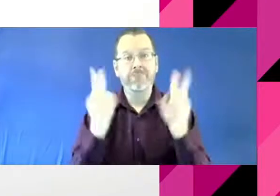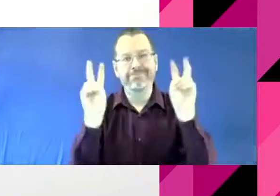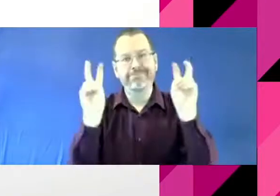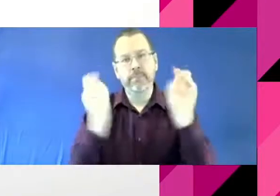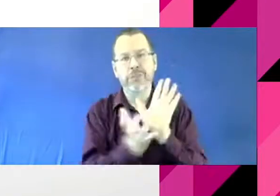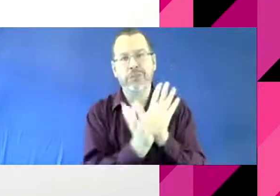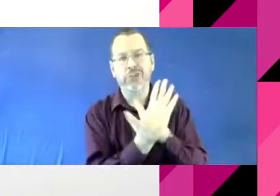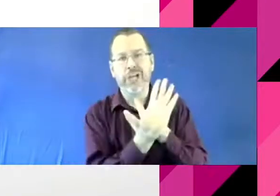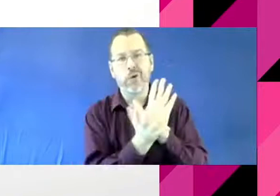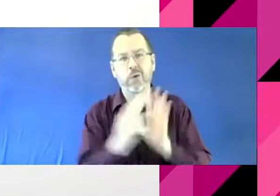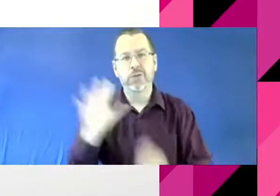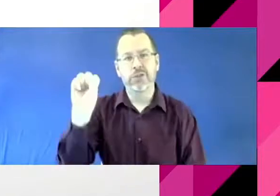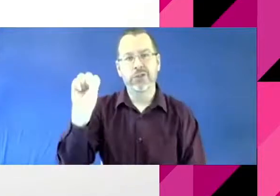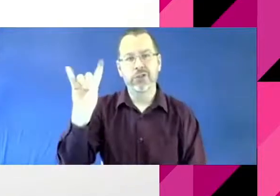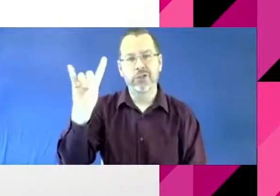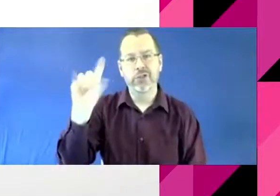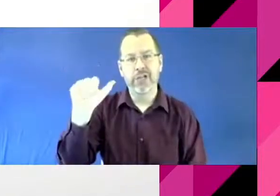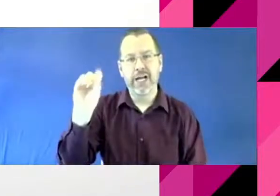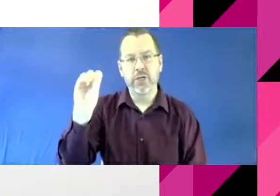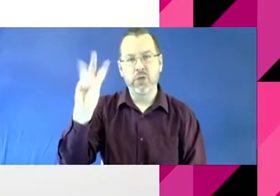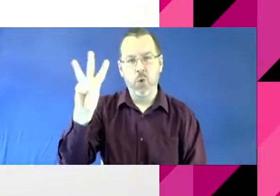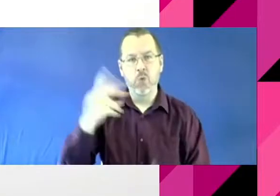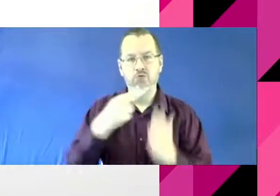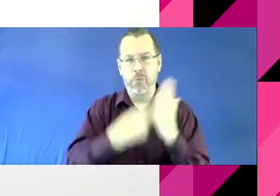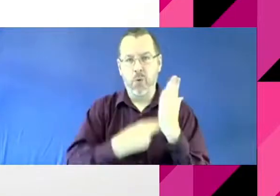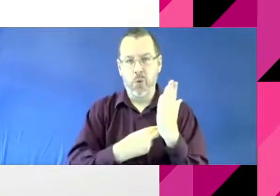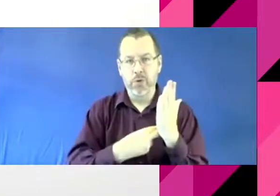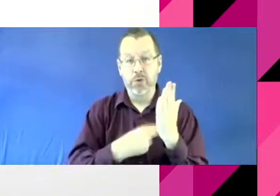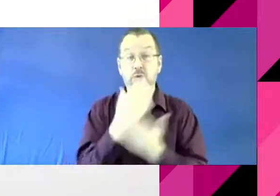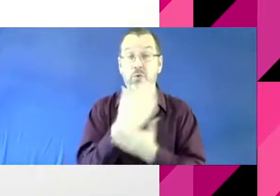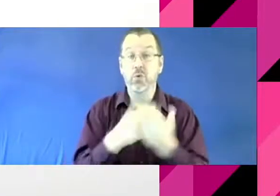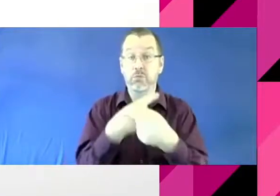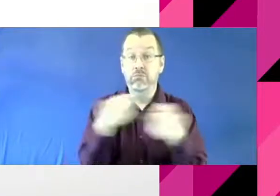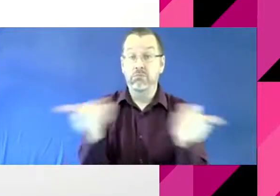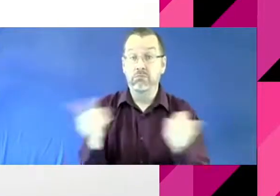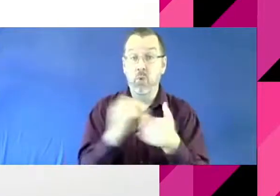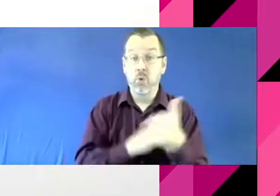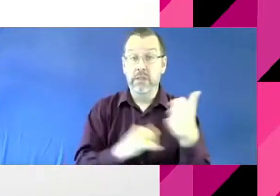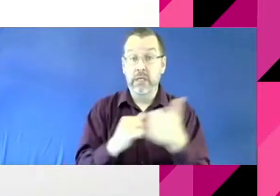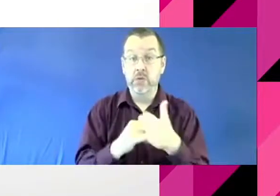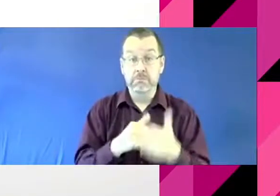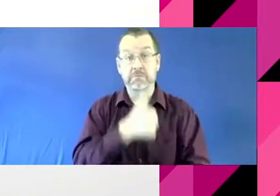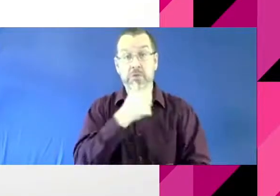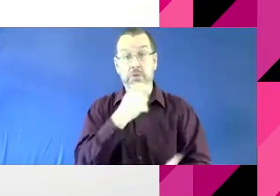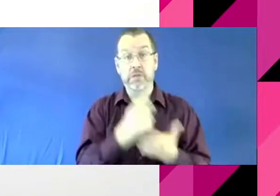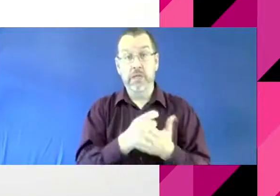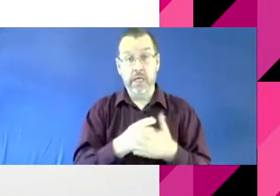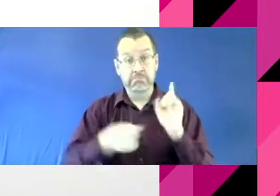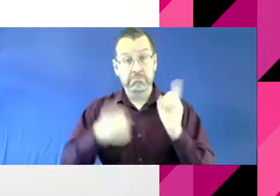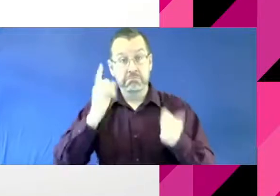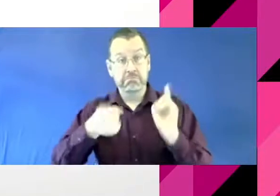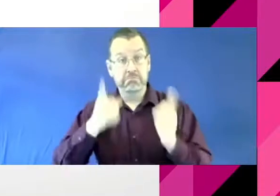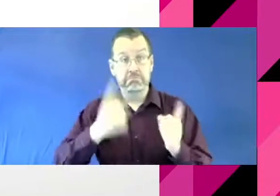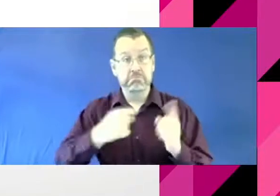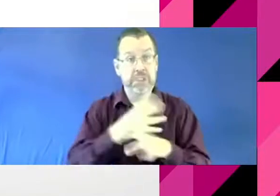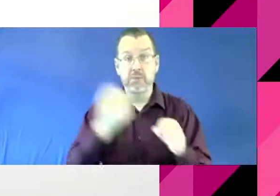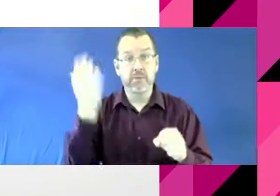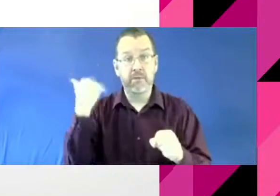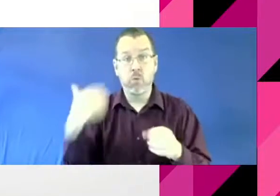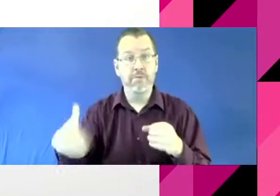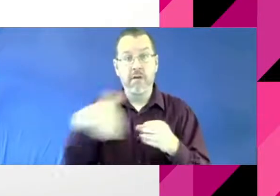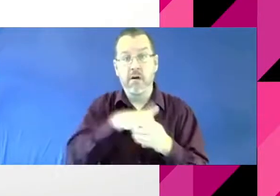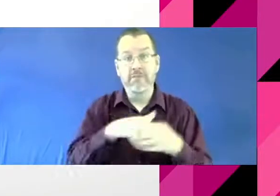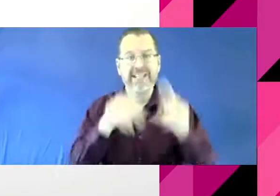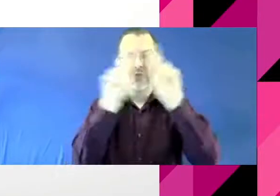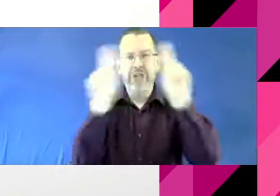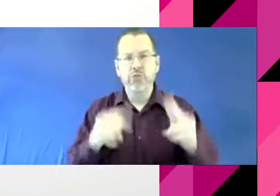That may be a new experience for some organisations who may not have been involved with other international reporting arrangements. I want